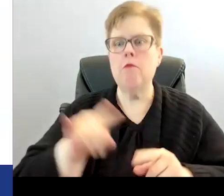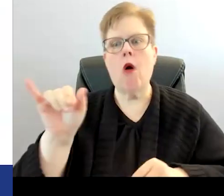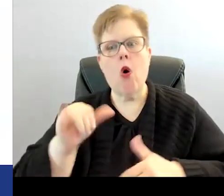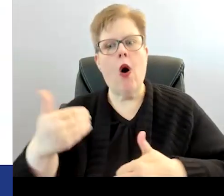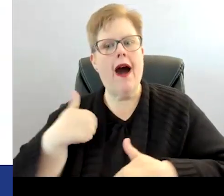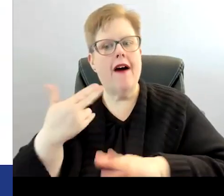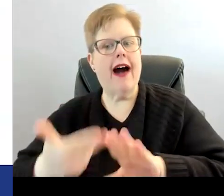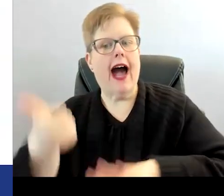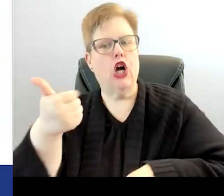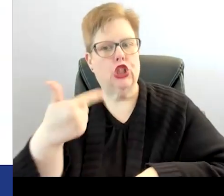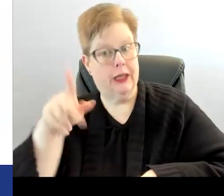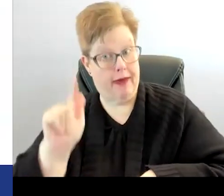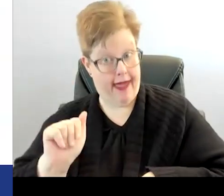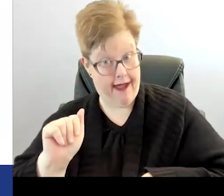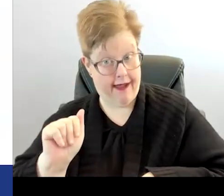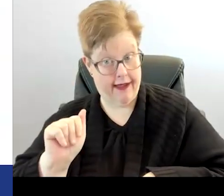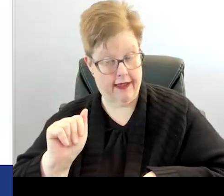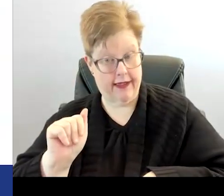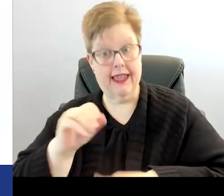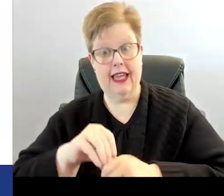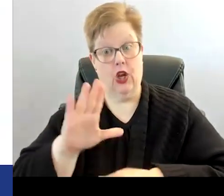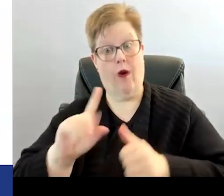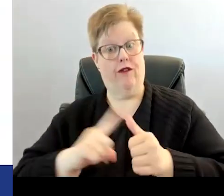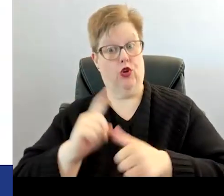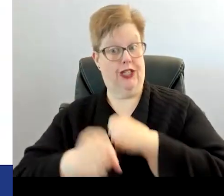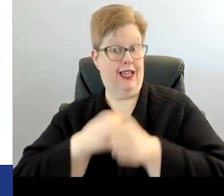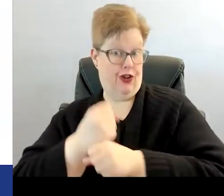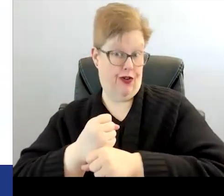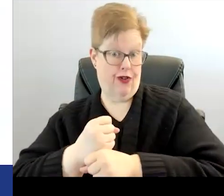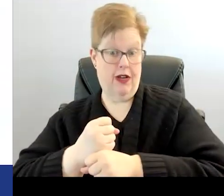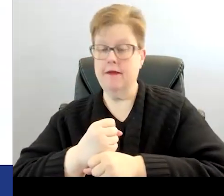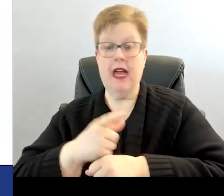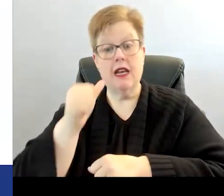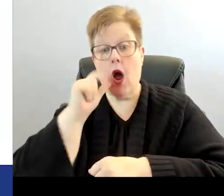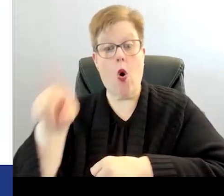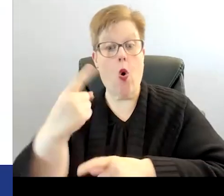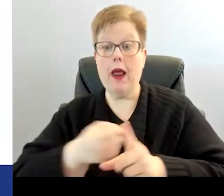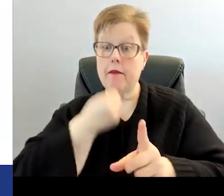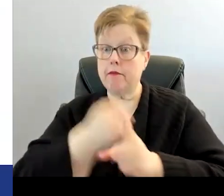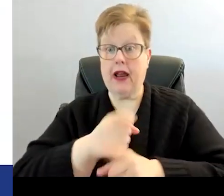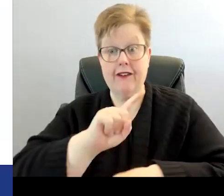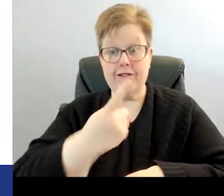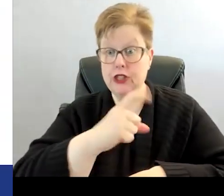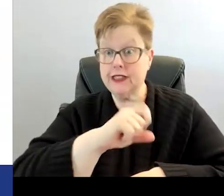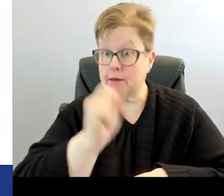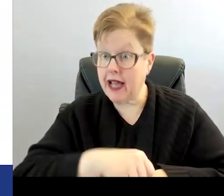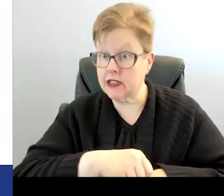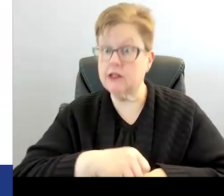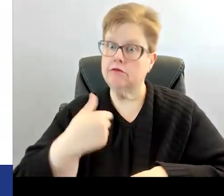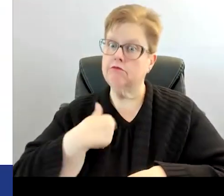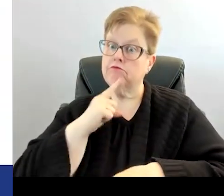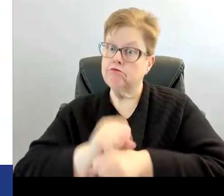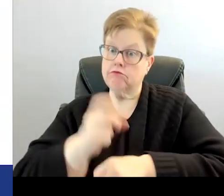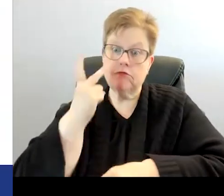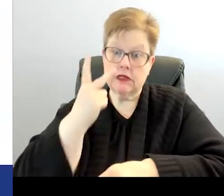a higher GPA in your first year. So it doesn't just impact your first semester, we're actually seeing